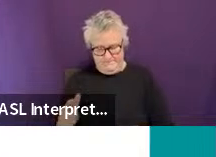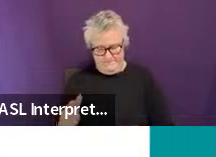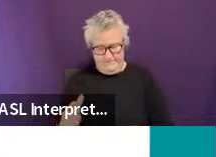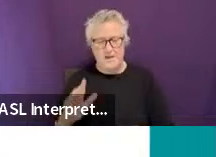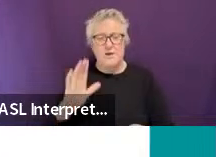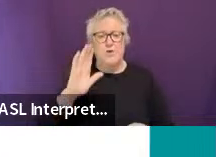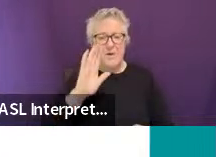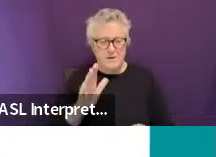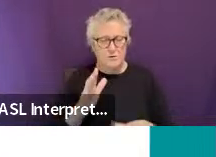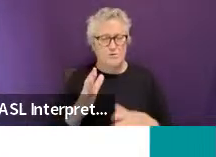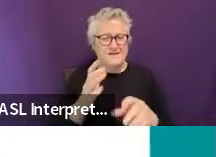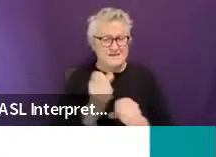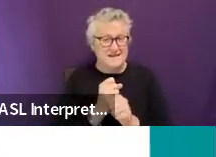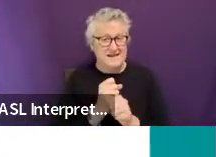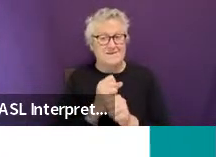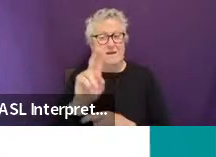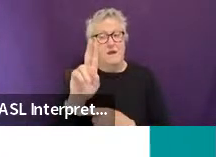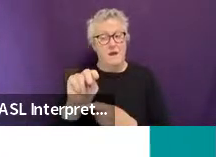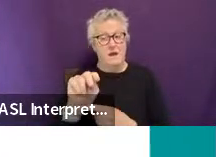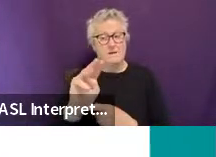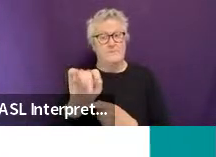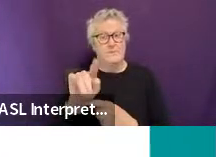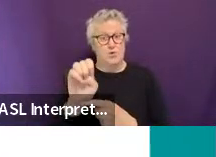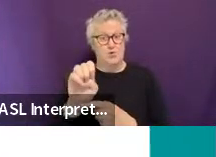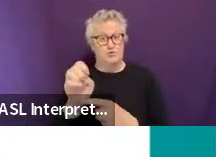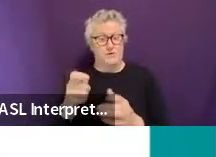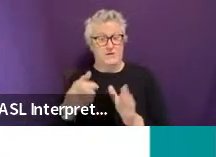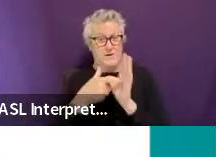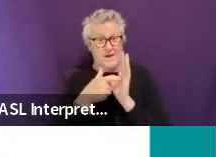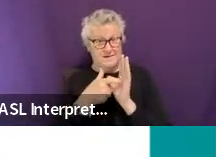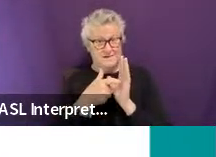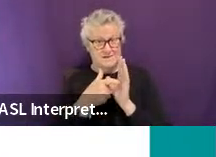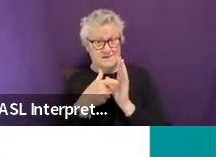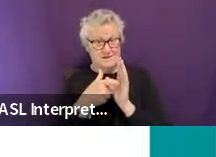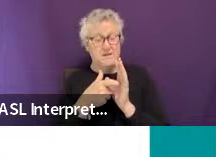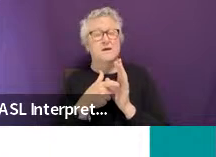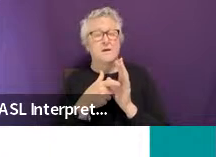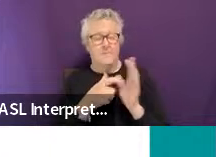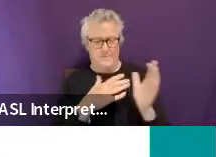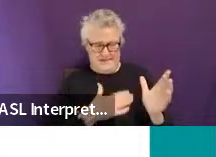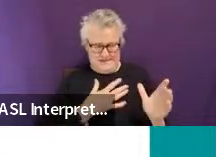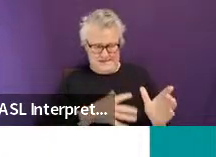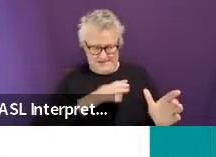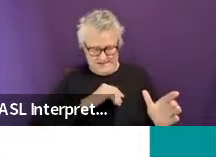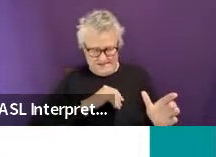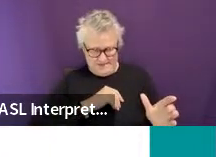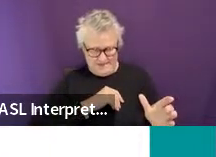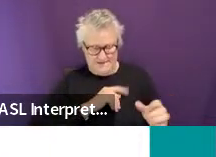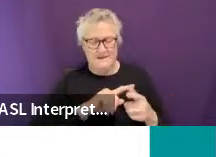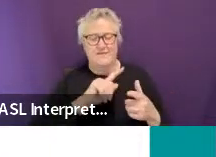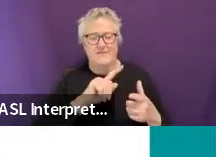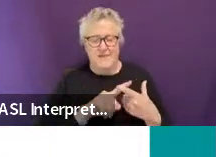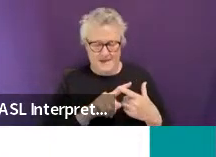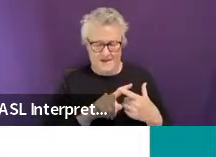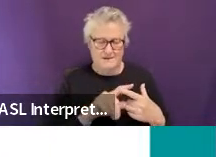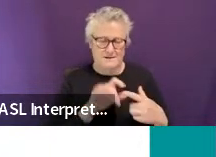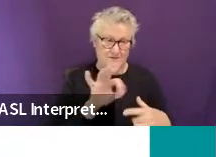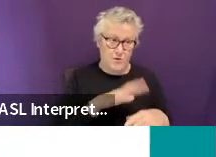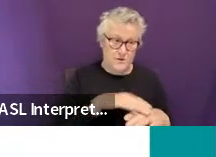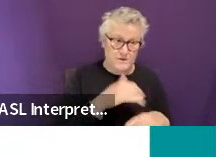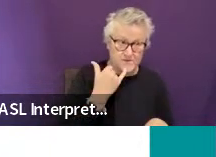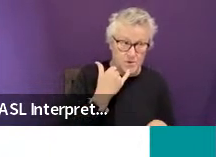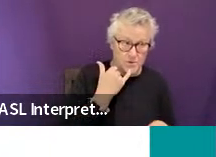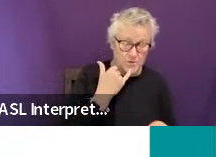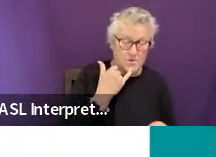unmute request. Please accept it. If you are commenting by phone, dial *6 to unmute. Please provide your name, and